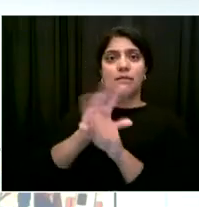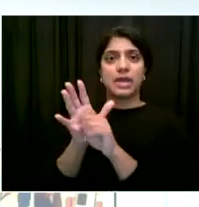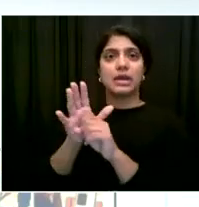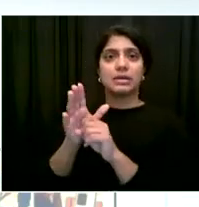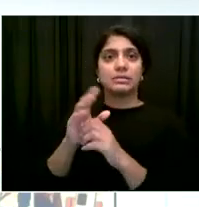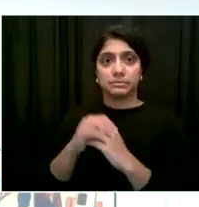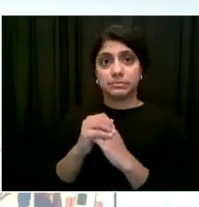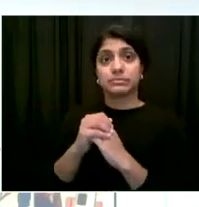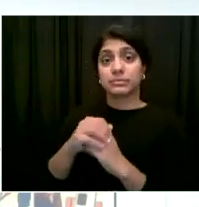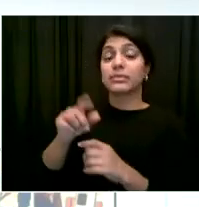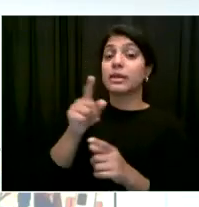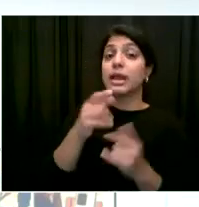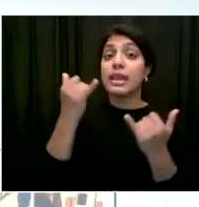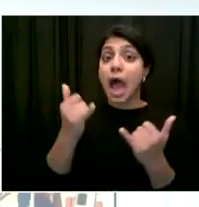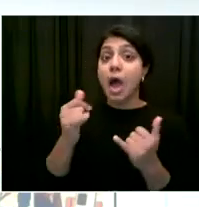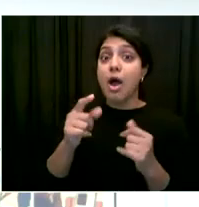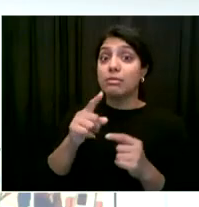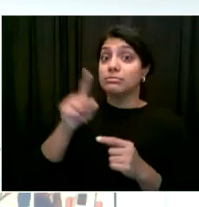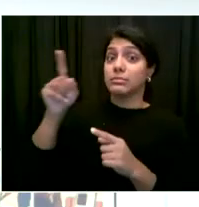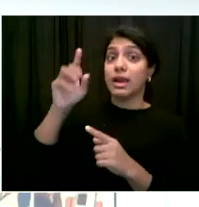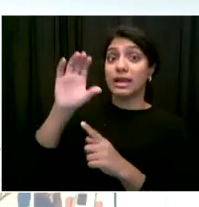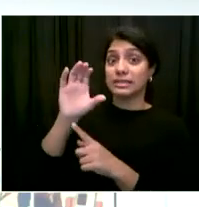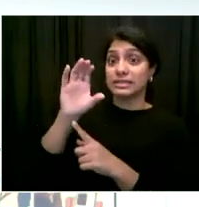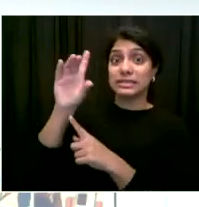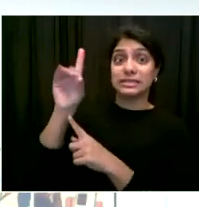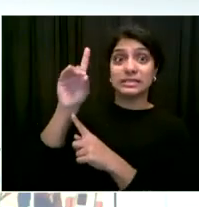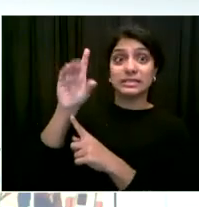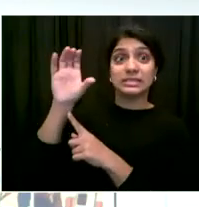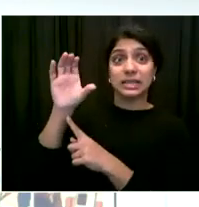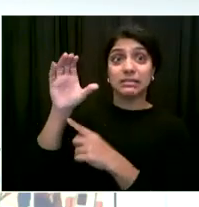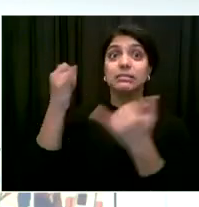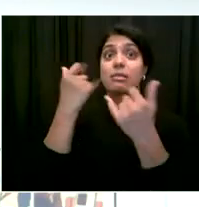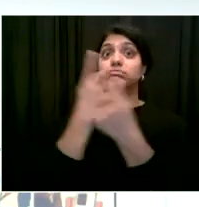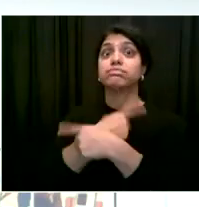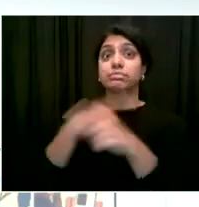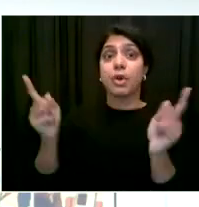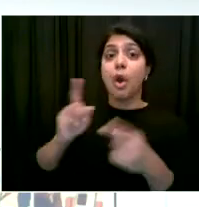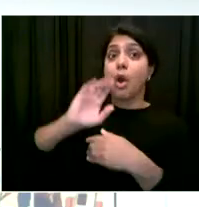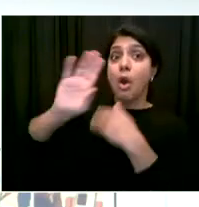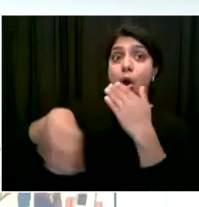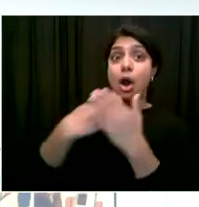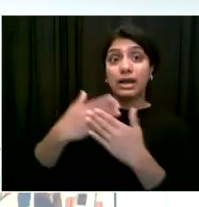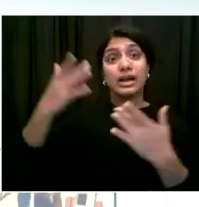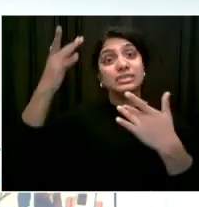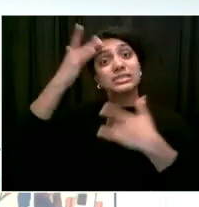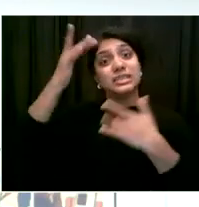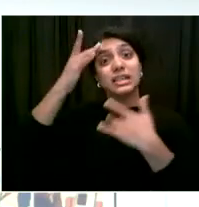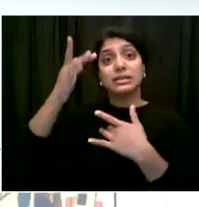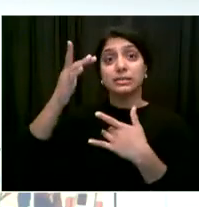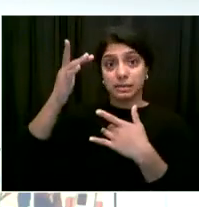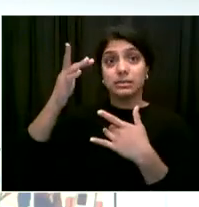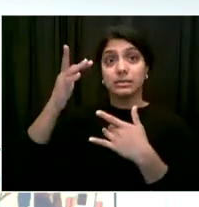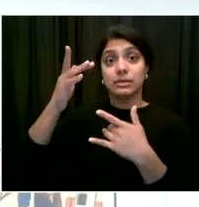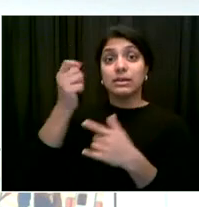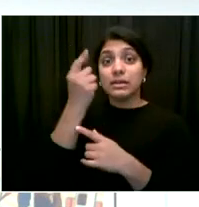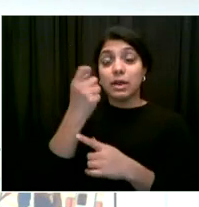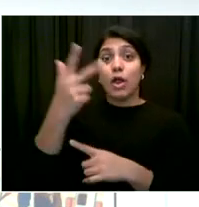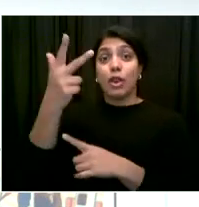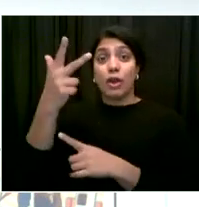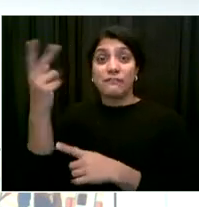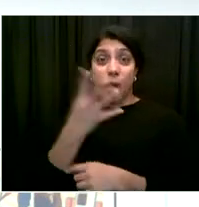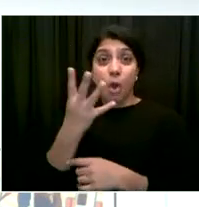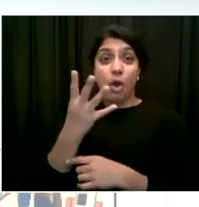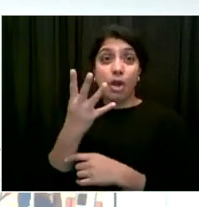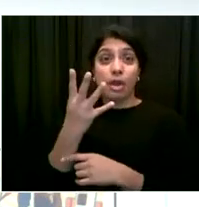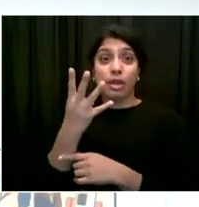York City region. But while the evidence is still emerging, thus far it indicates that an additional dose of Pfizer